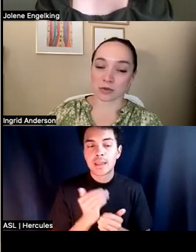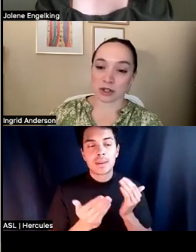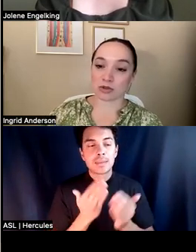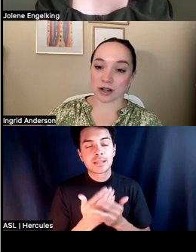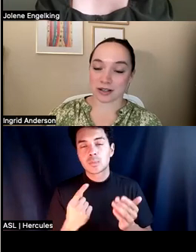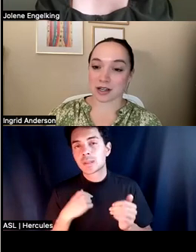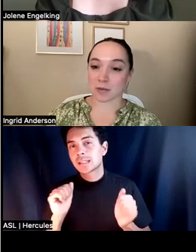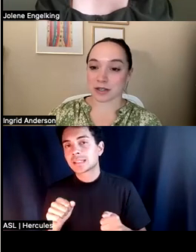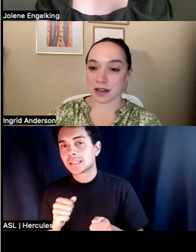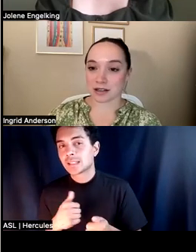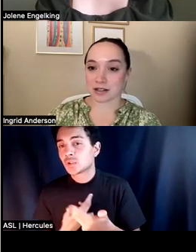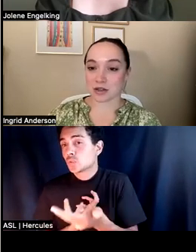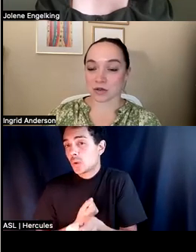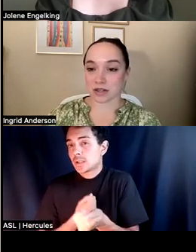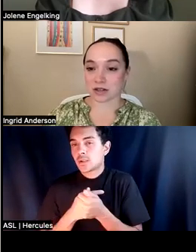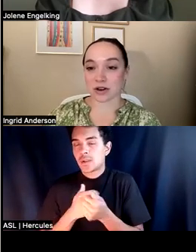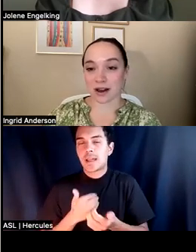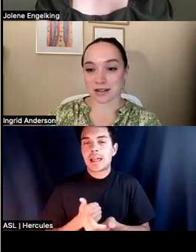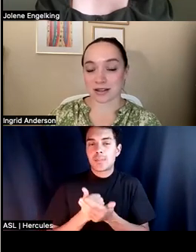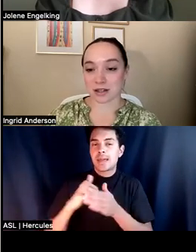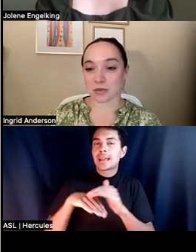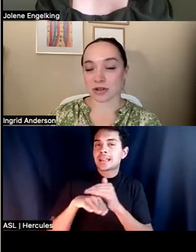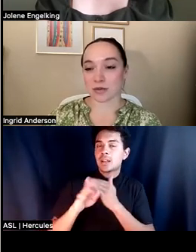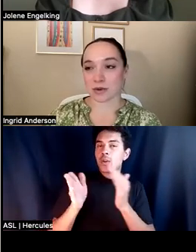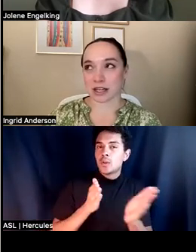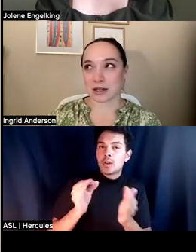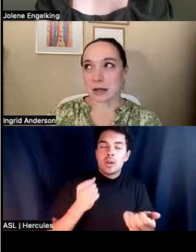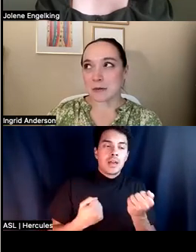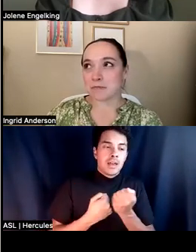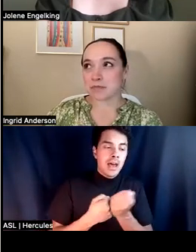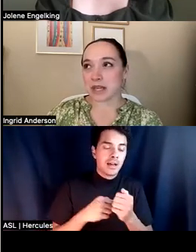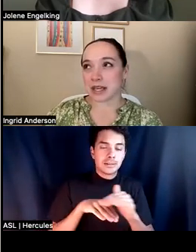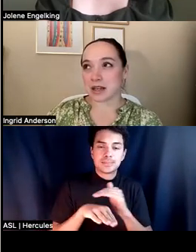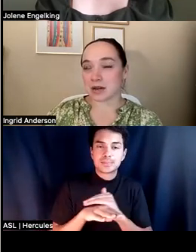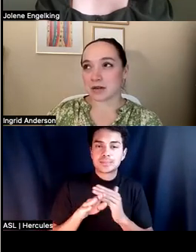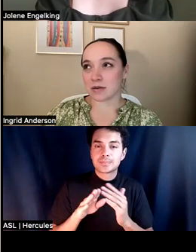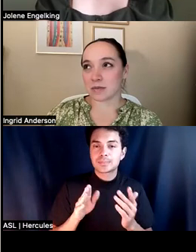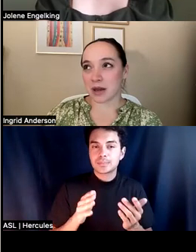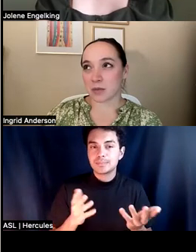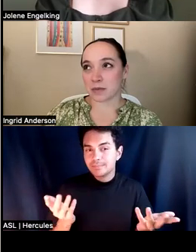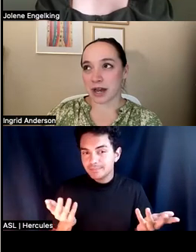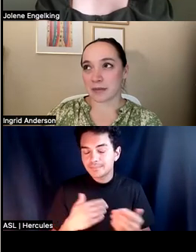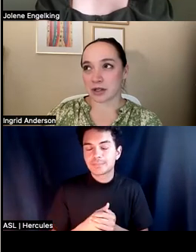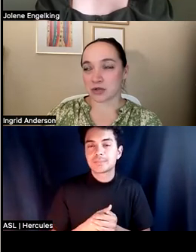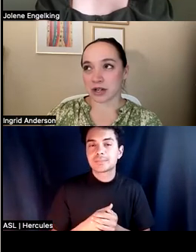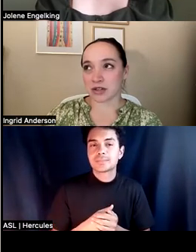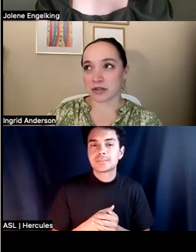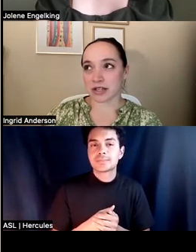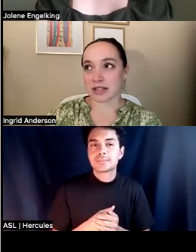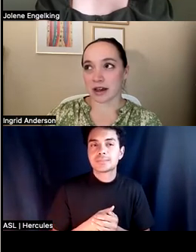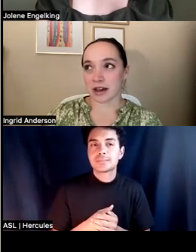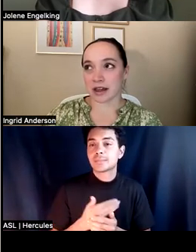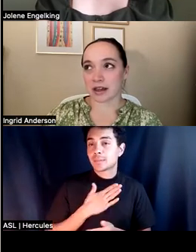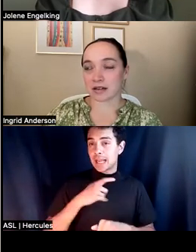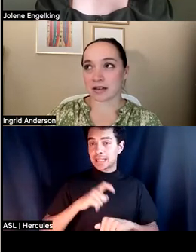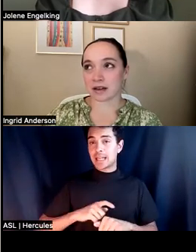we do trust to help us access services or access the support that we need. In my time in direct